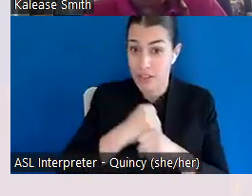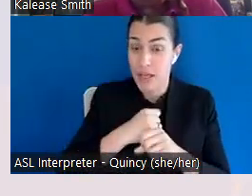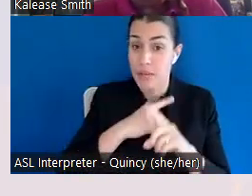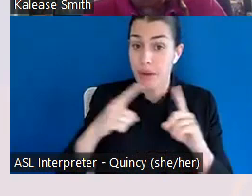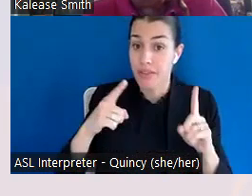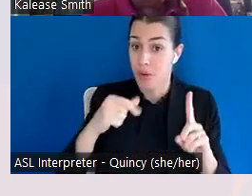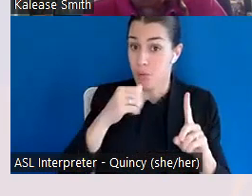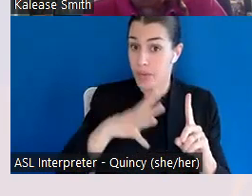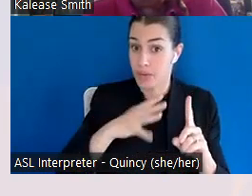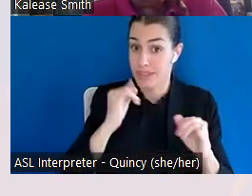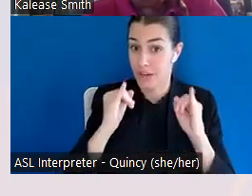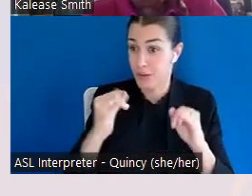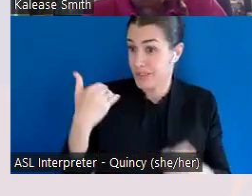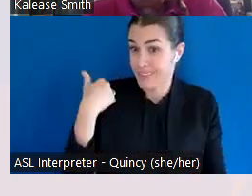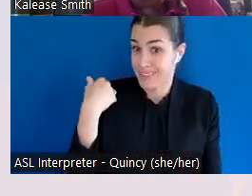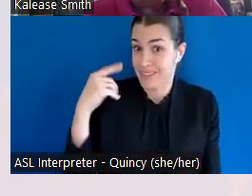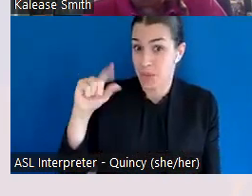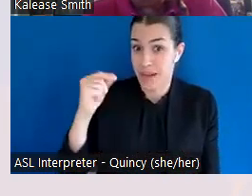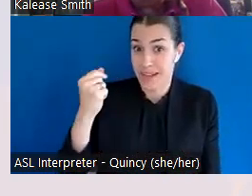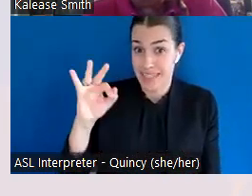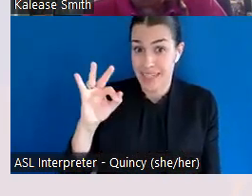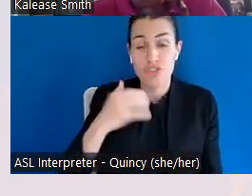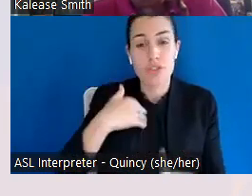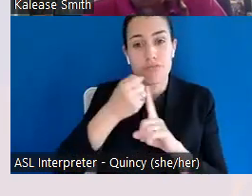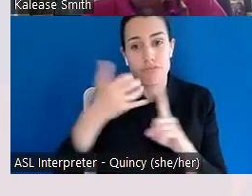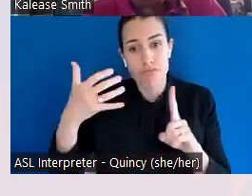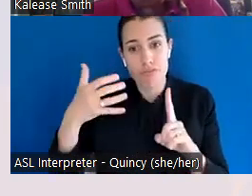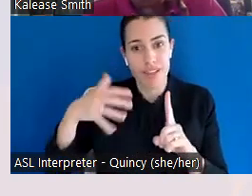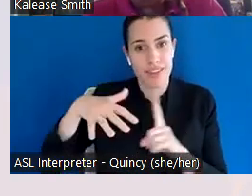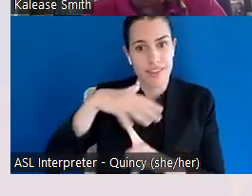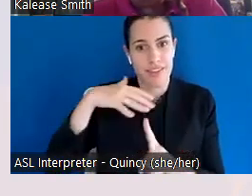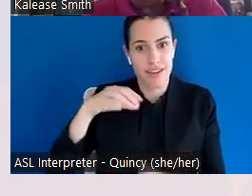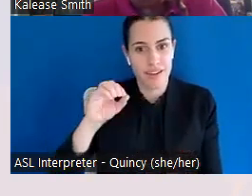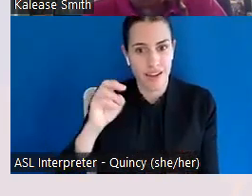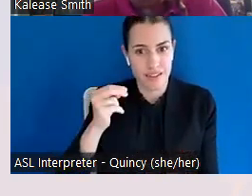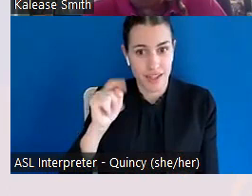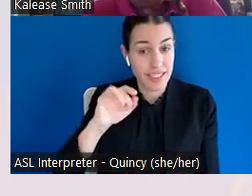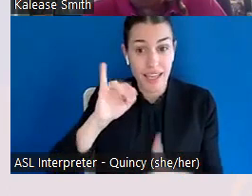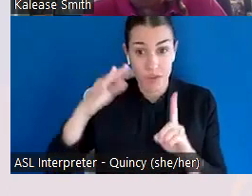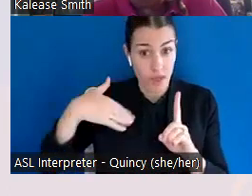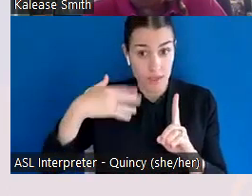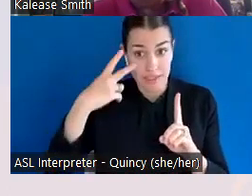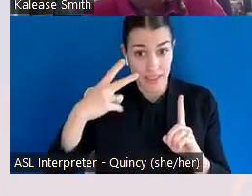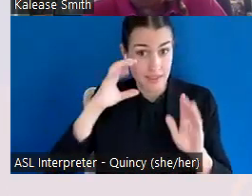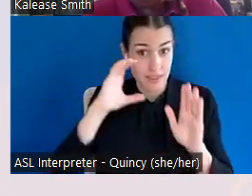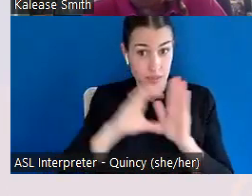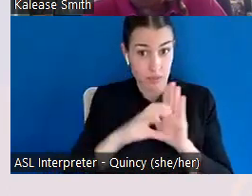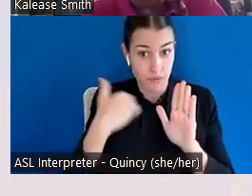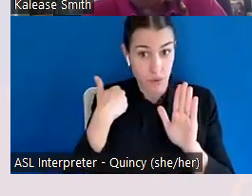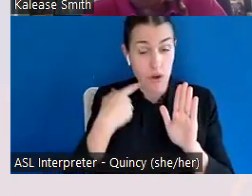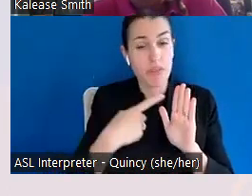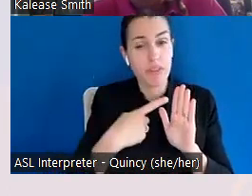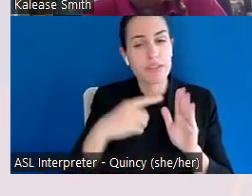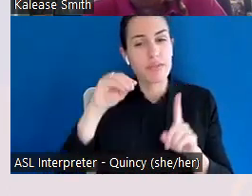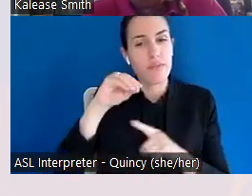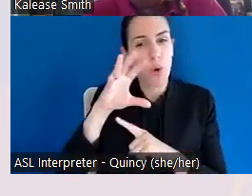interviewed in 2019 and gave us some context. So for context, for those who may not have seen this image before, this is a photograph taken